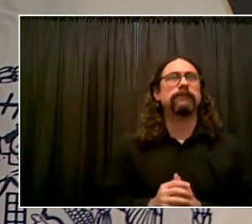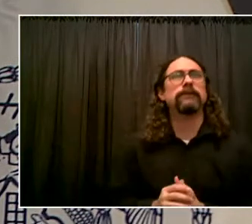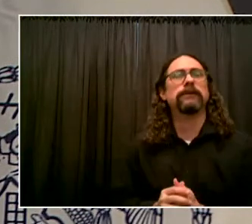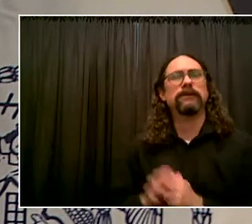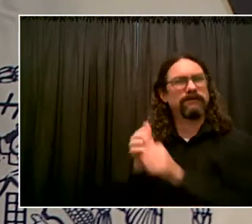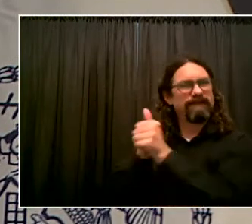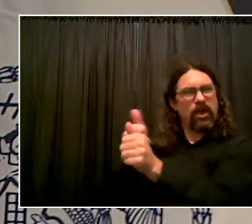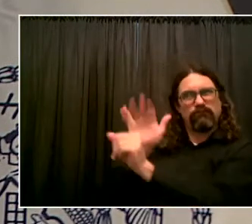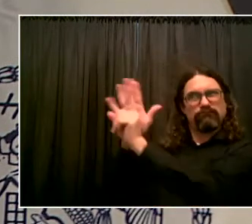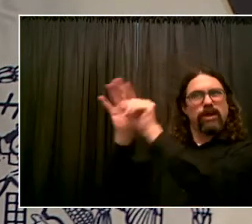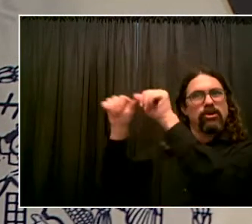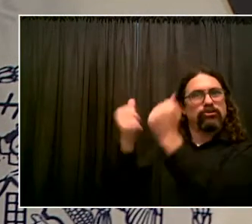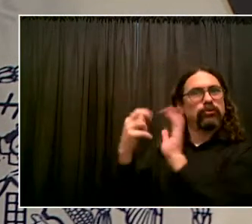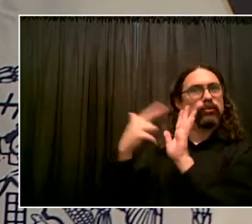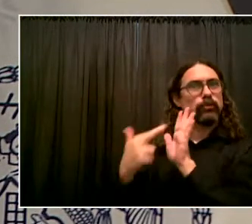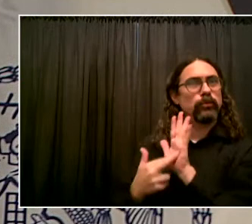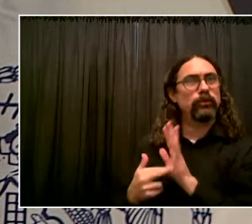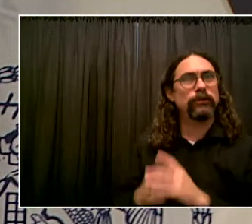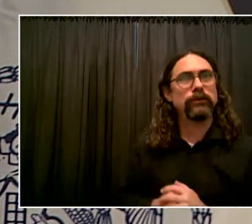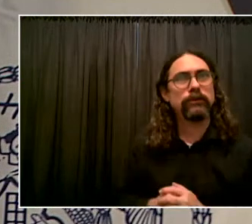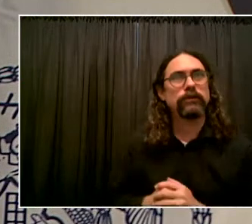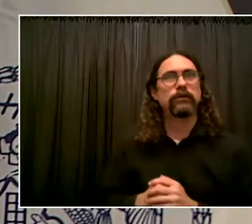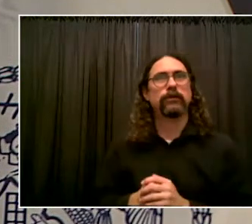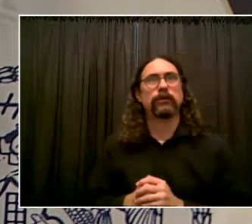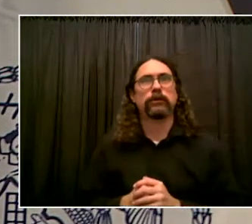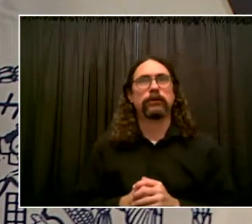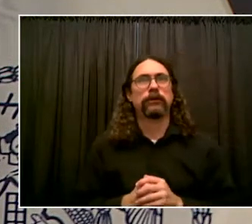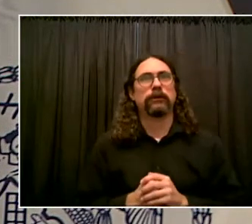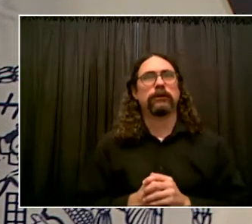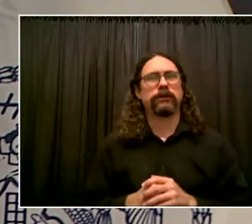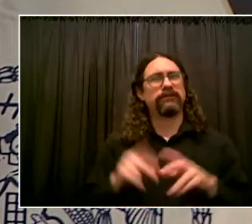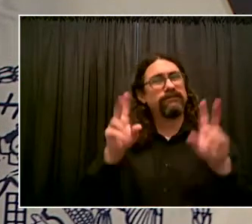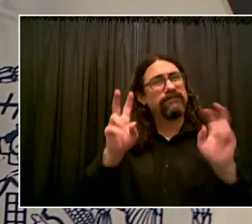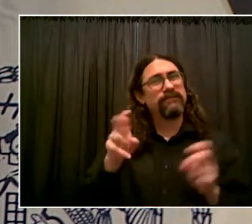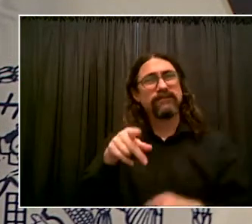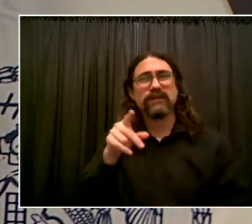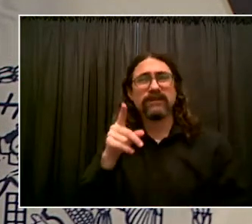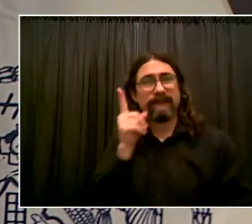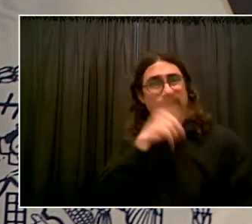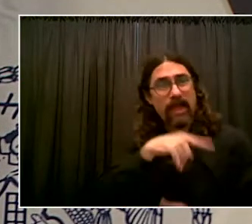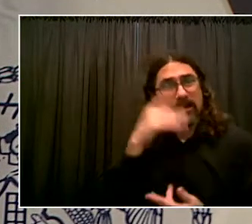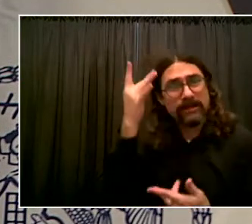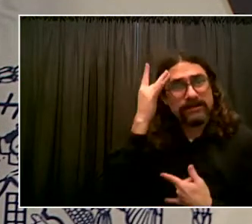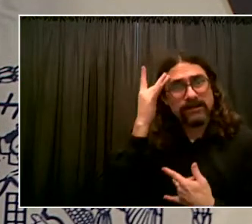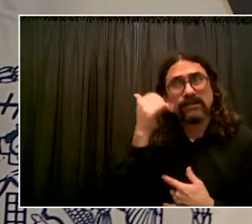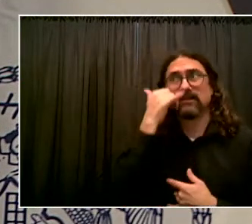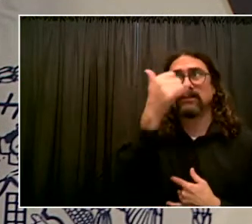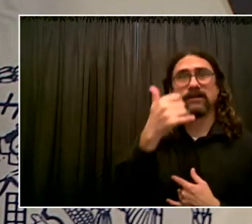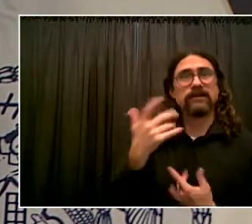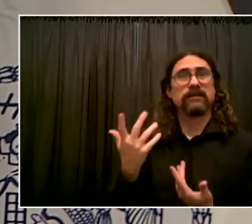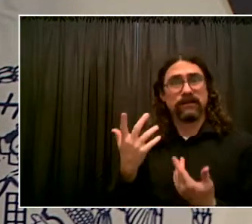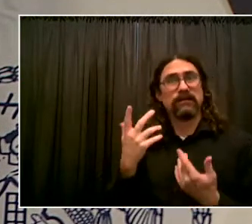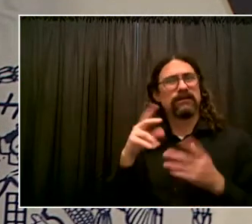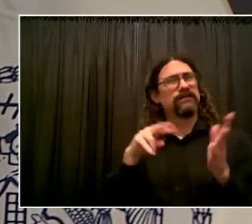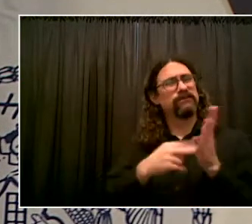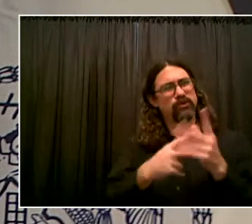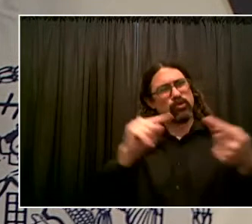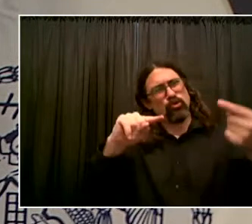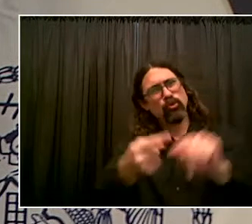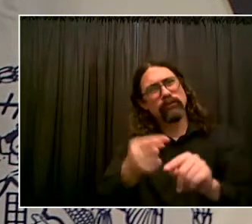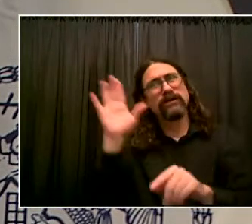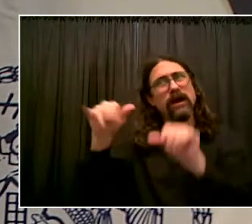be. Their fellow members of service need them where they should be. If they are doing something